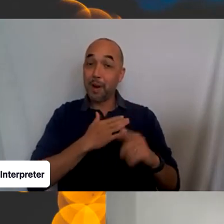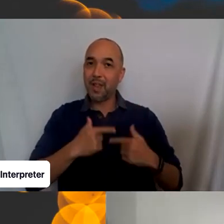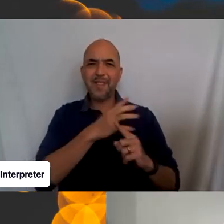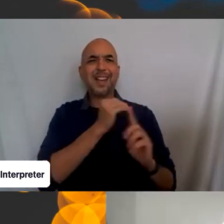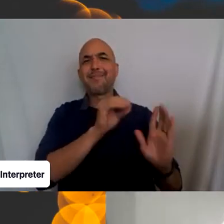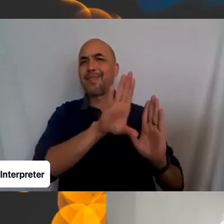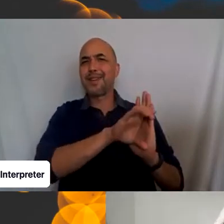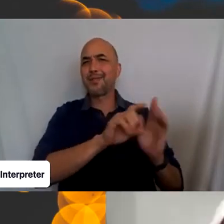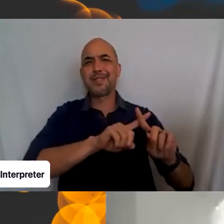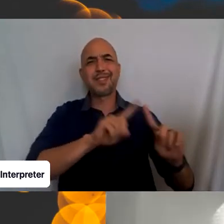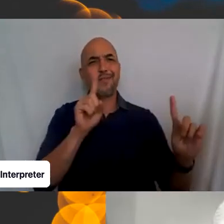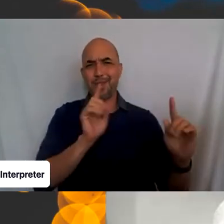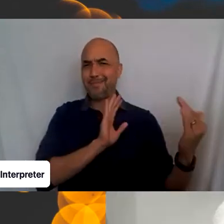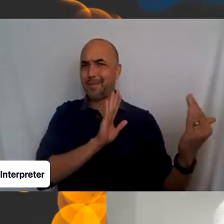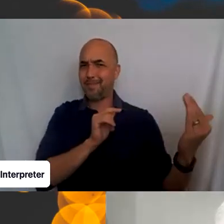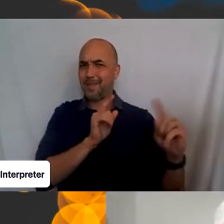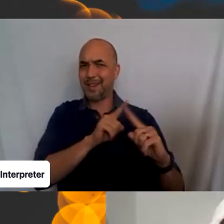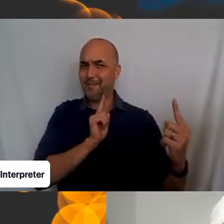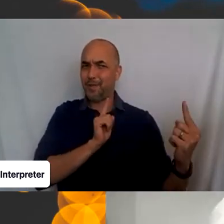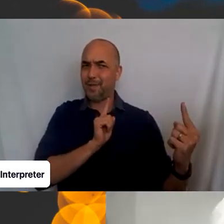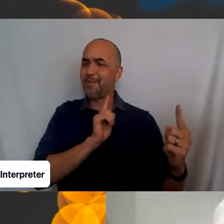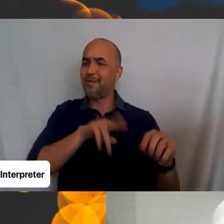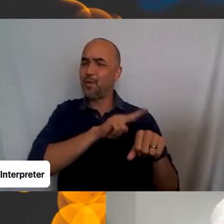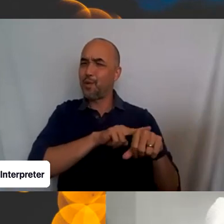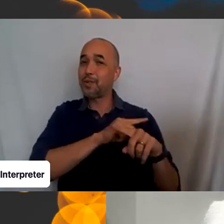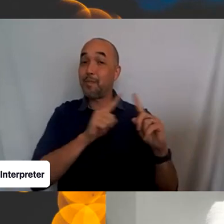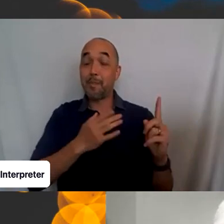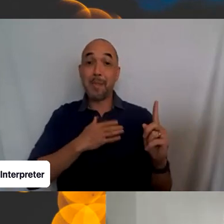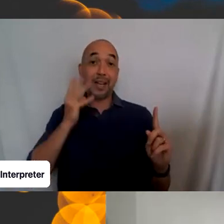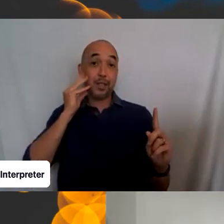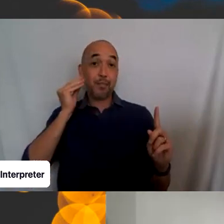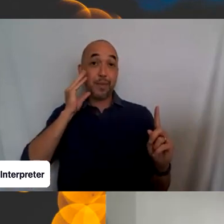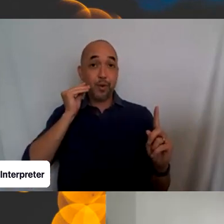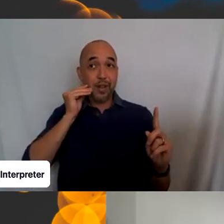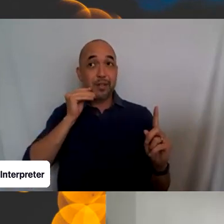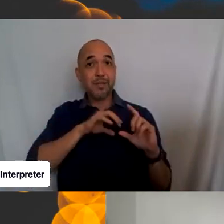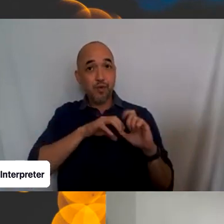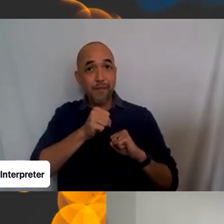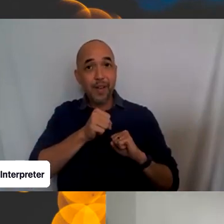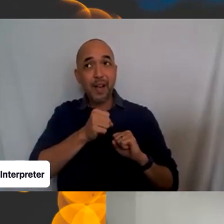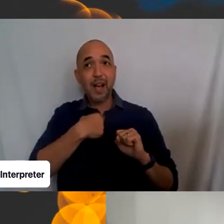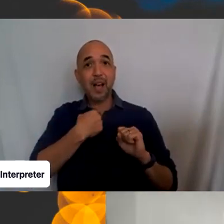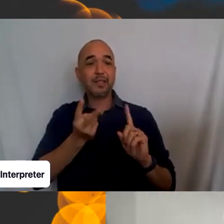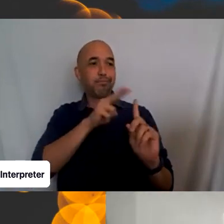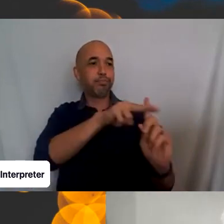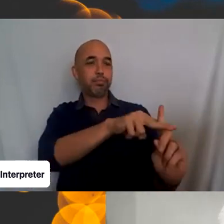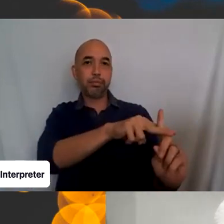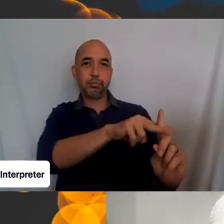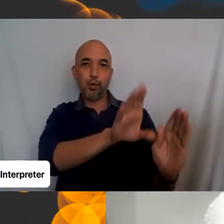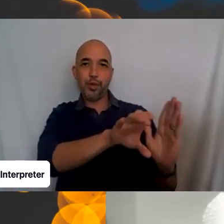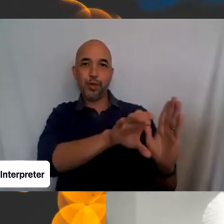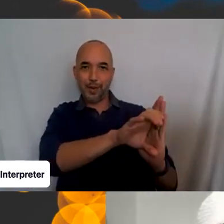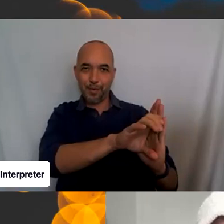I think I took the experience of going through that and just kind of ascribed it to Sadie so that I could process through